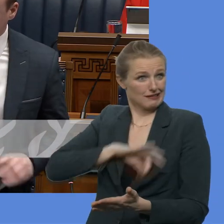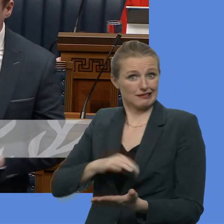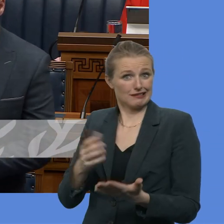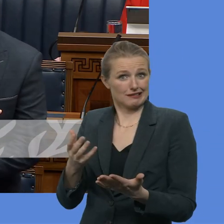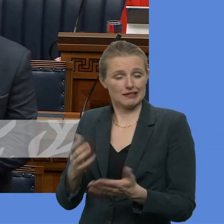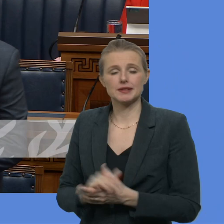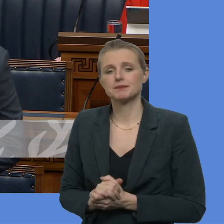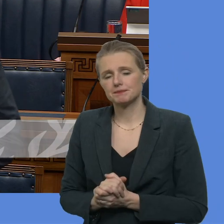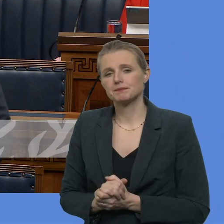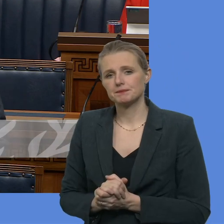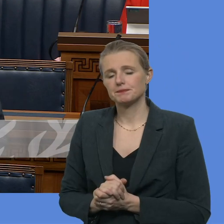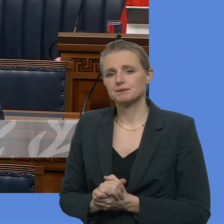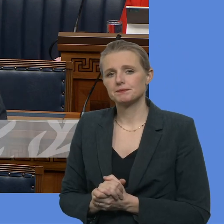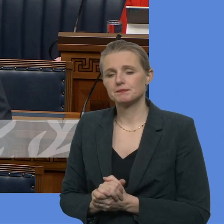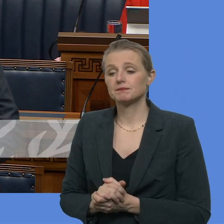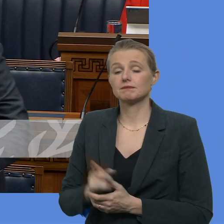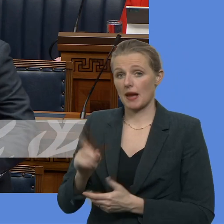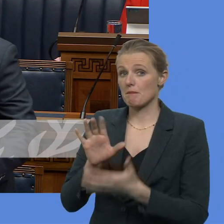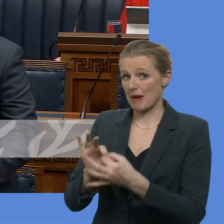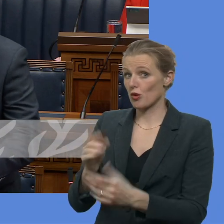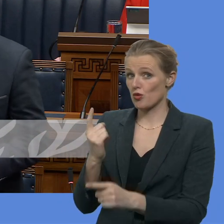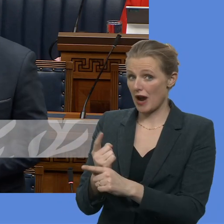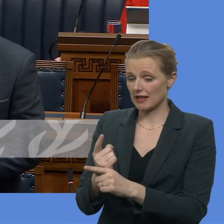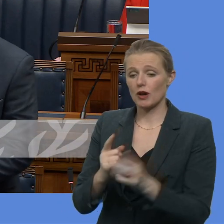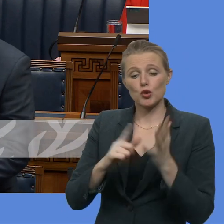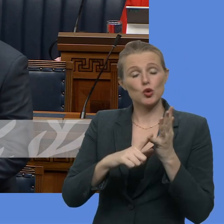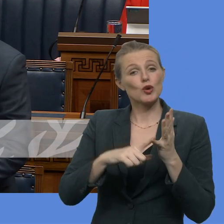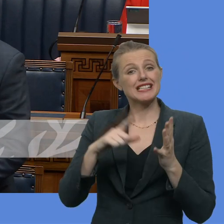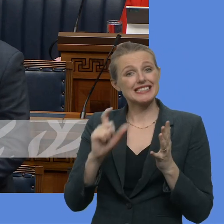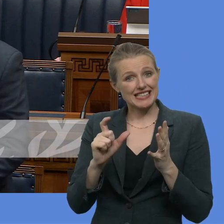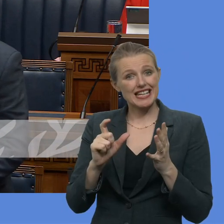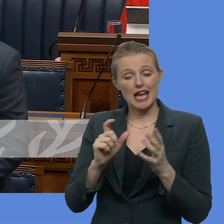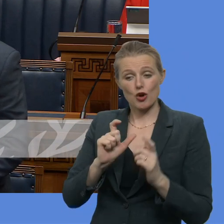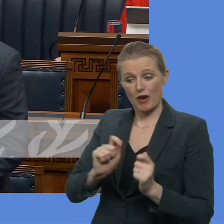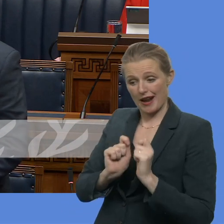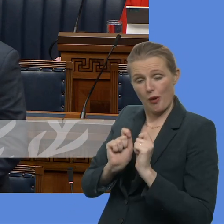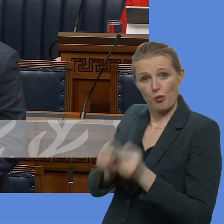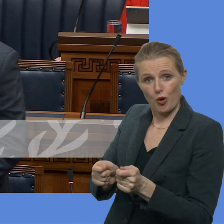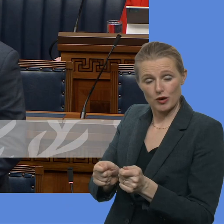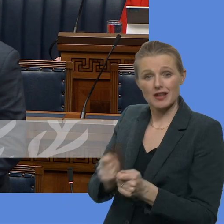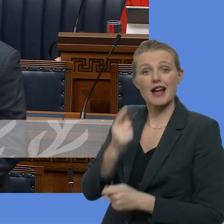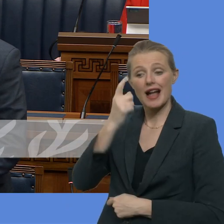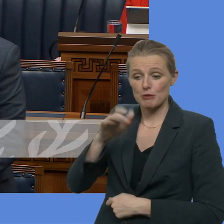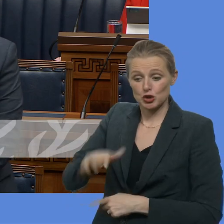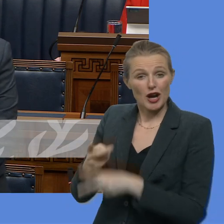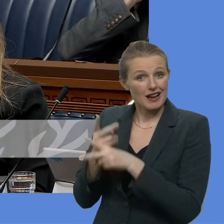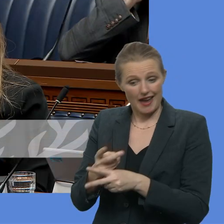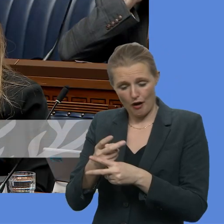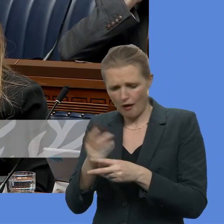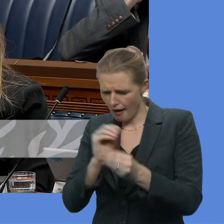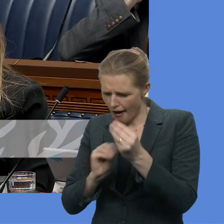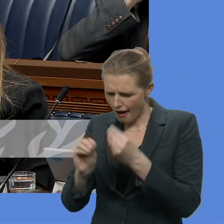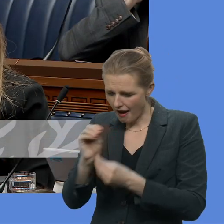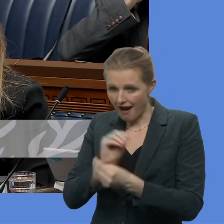You. So, Mr. Speaker, the member is correct. The universal credit awards can include a childcare element in the calculation of